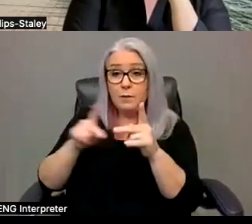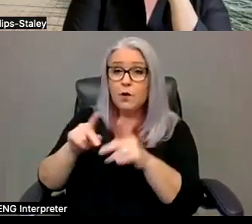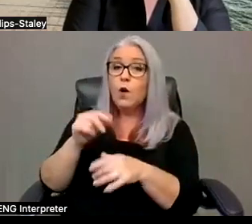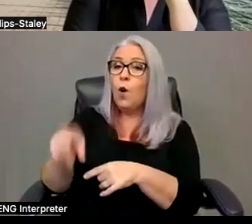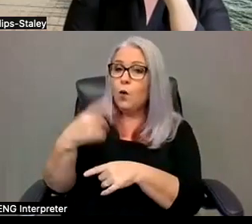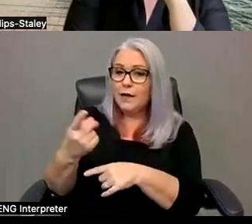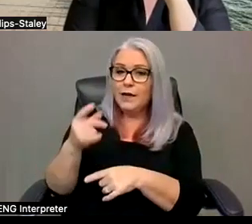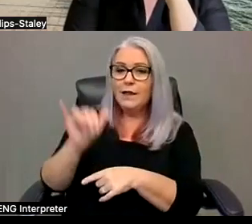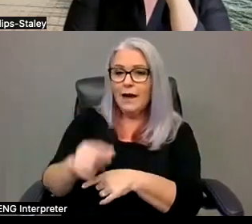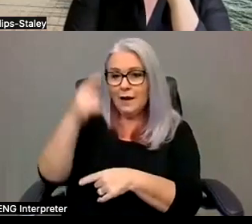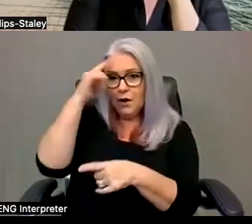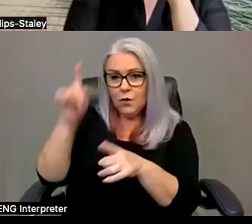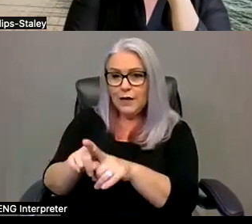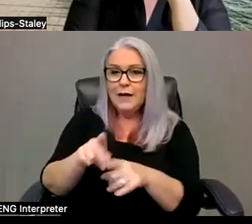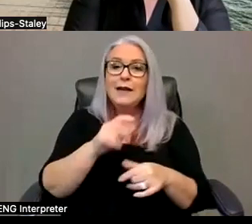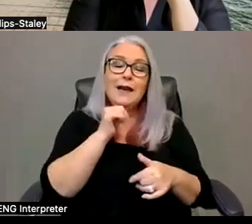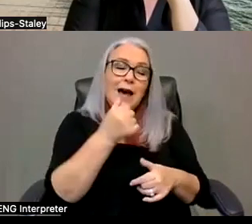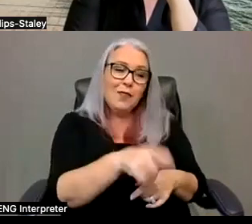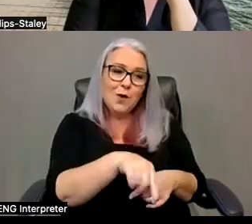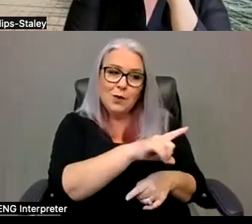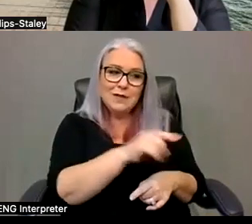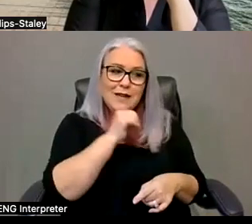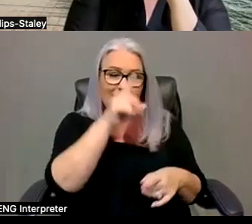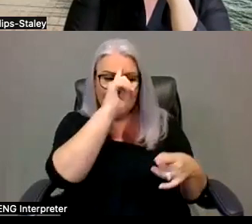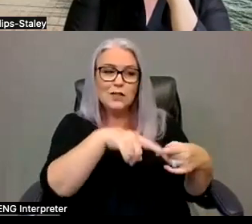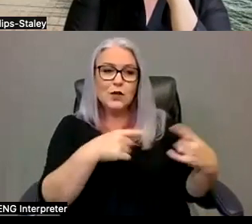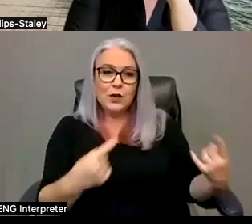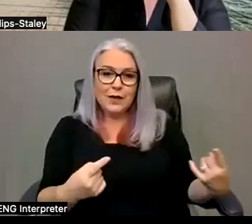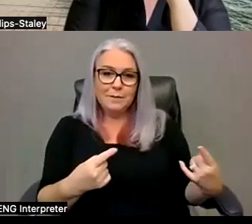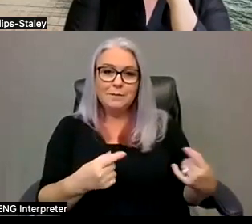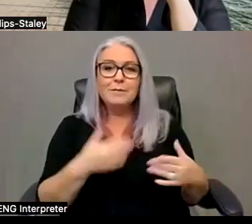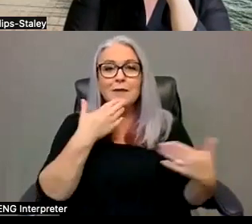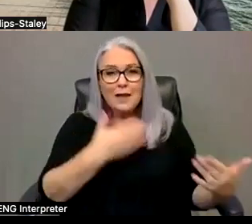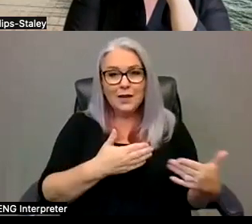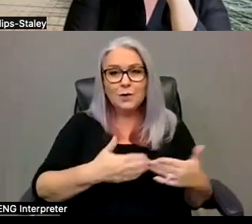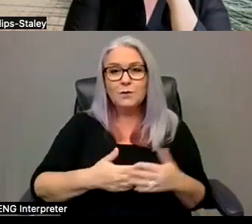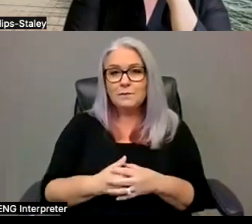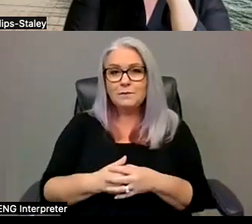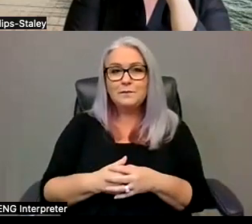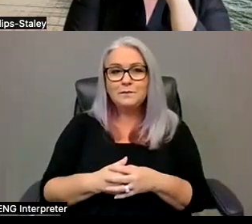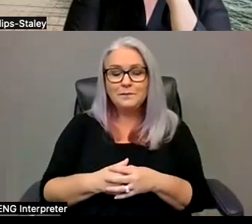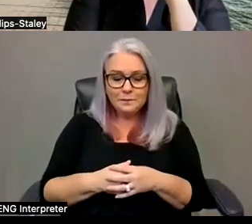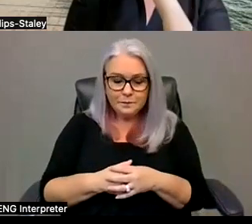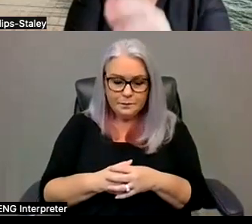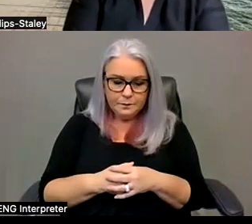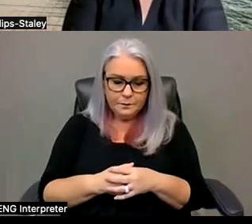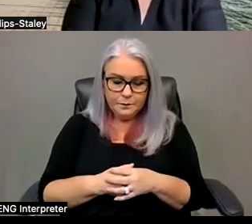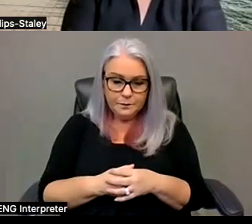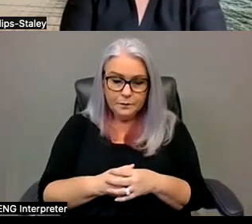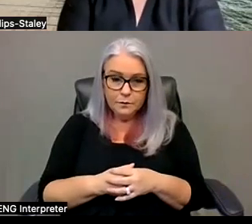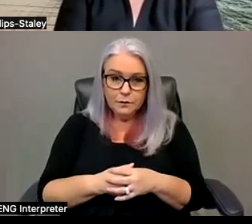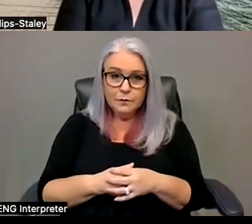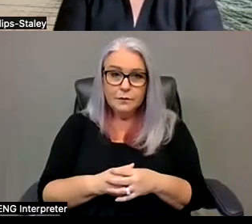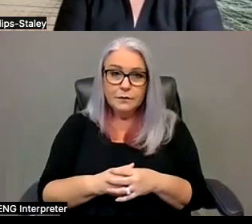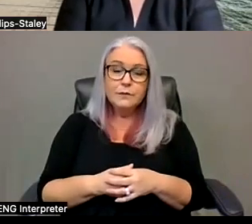with them, but not those that have a different view. And that needs to change. Time. Okay, we are going